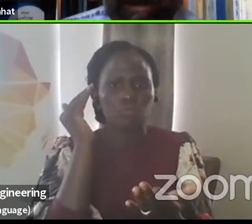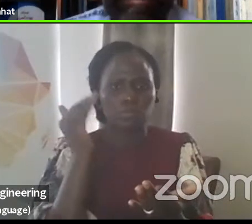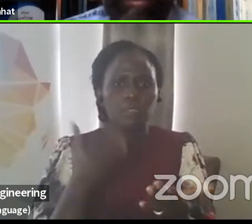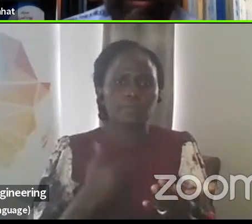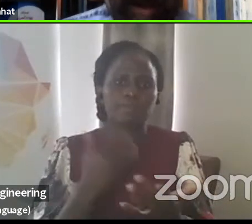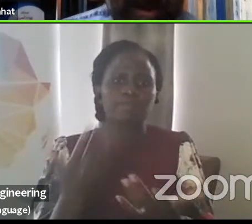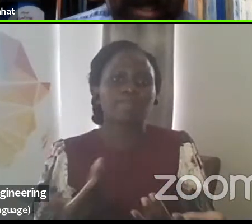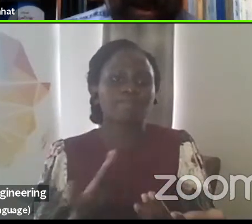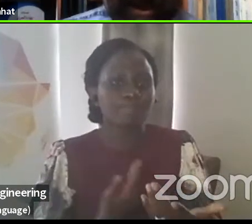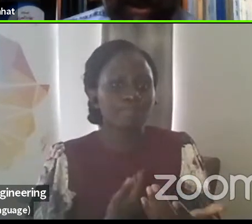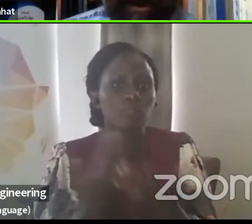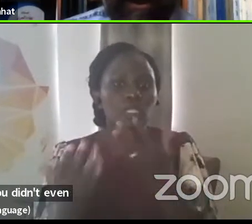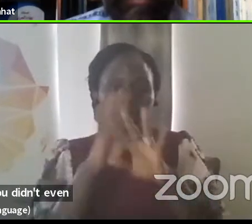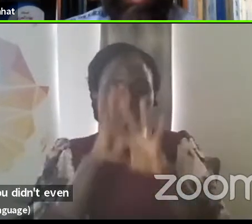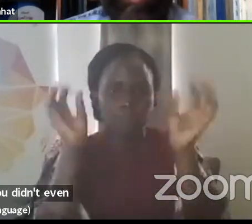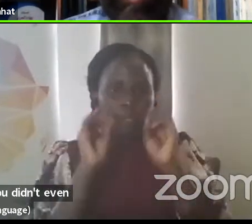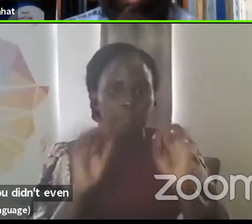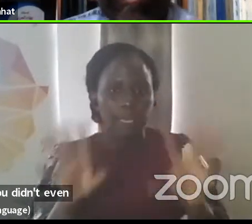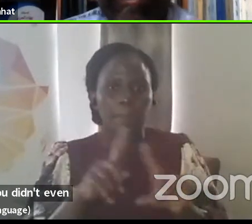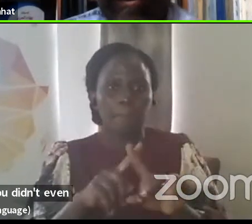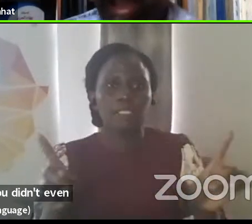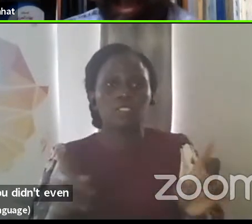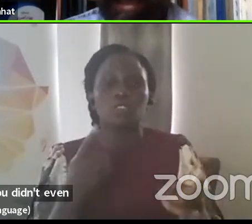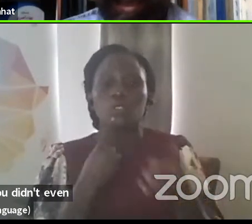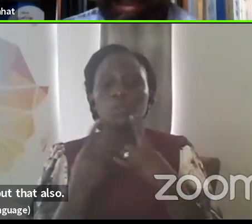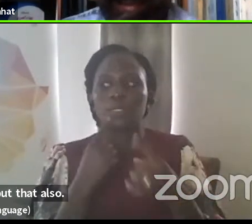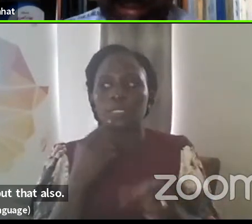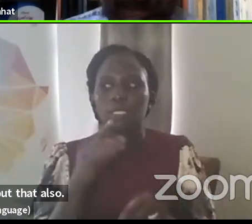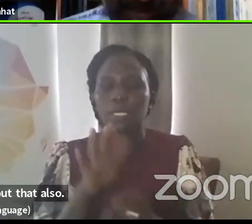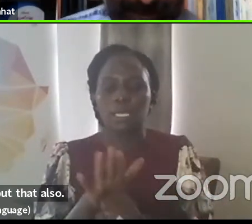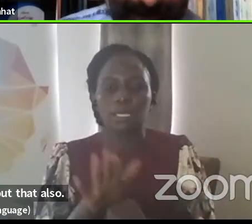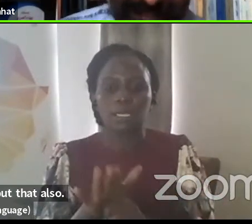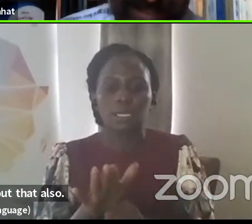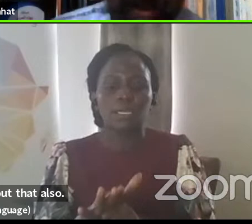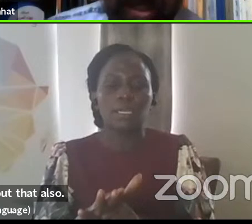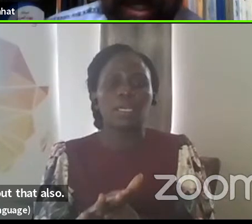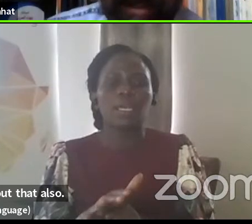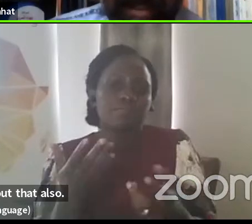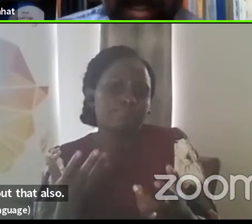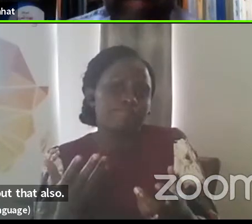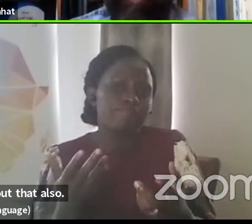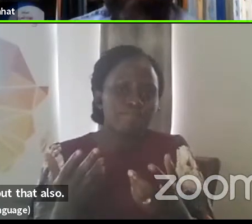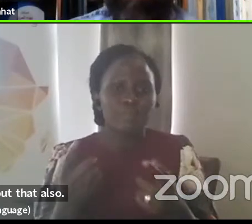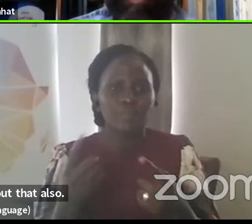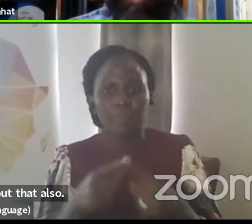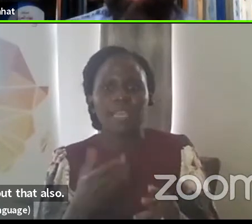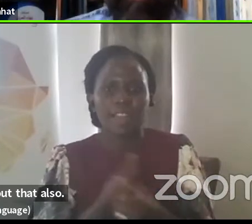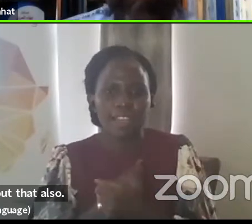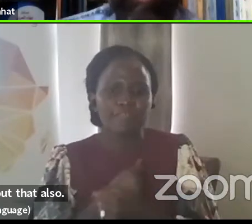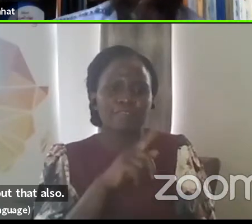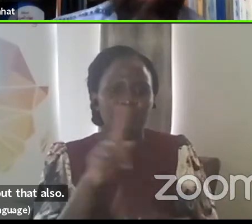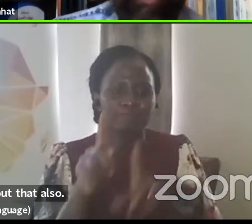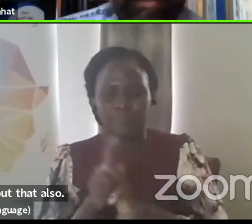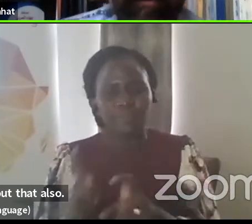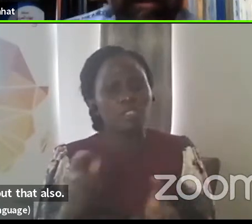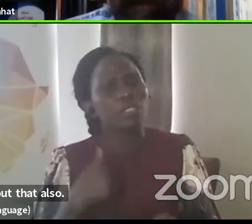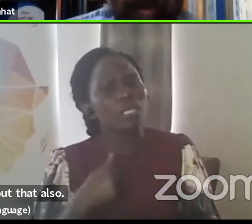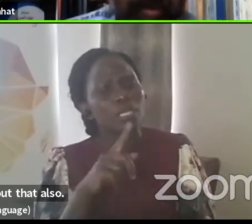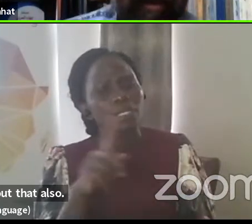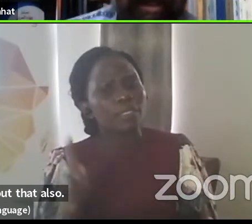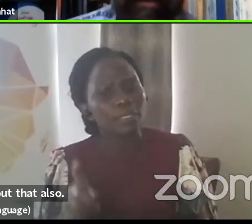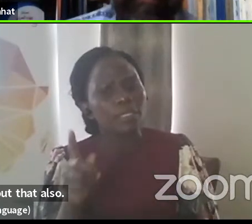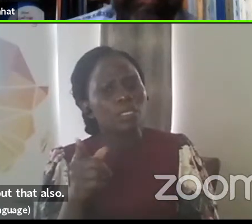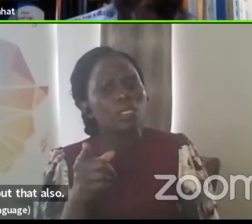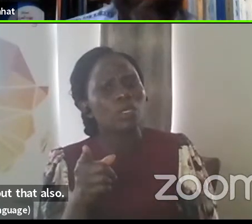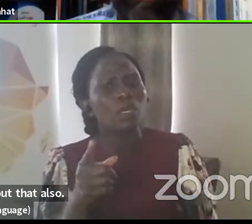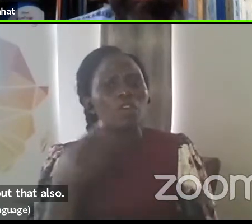but you speak a lot about the law. So sorry, I have to ask this question. I want to ask about what's the rule from